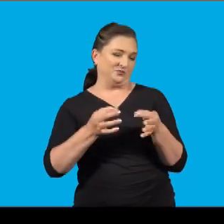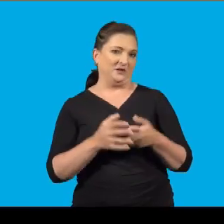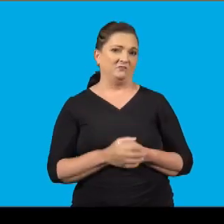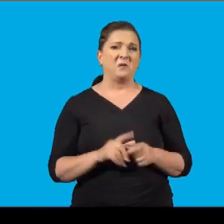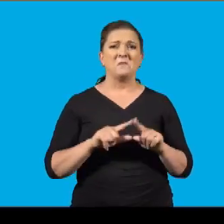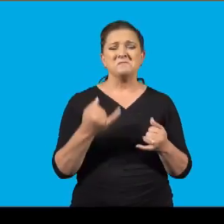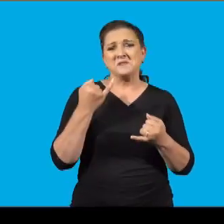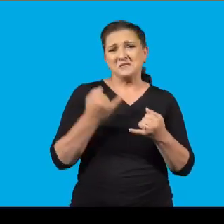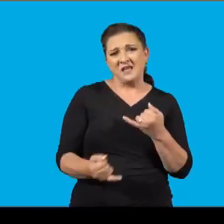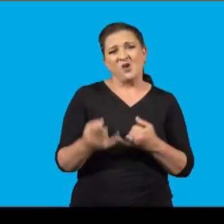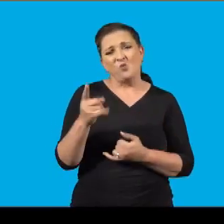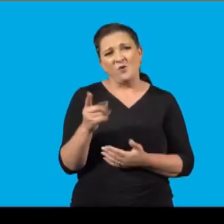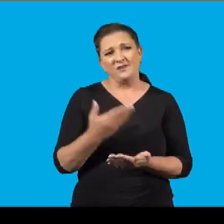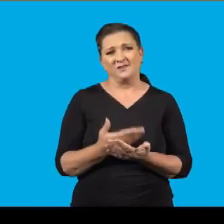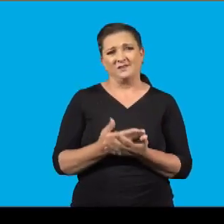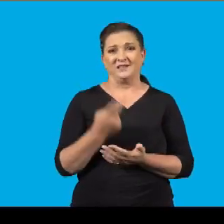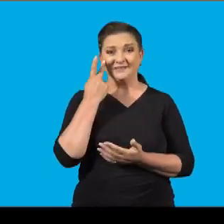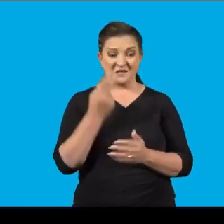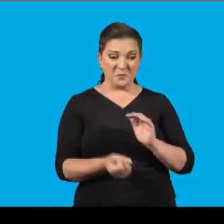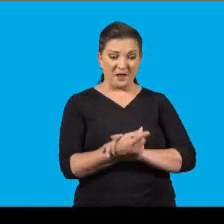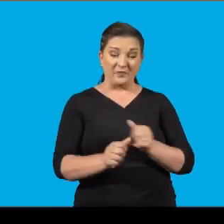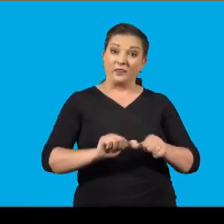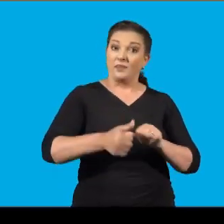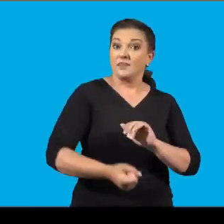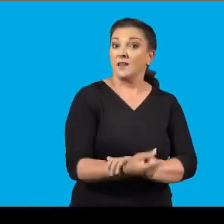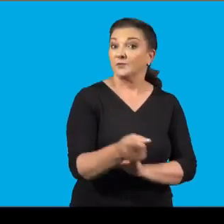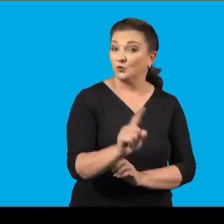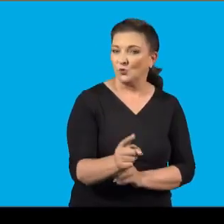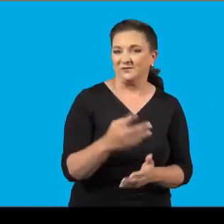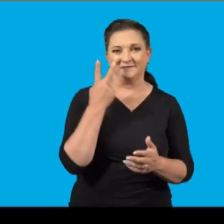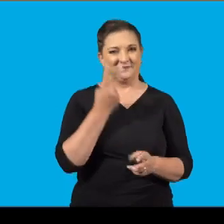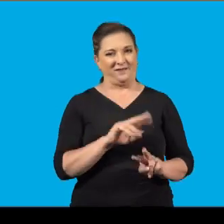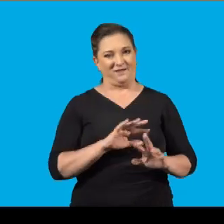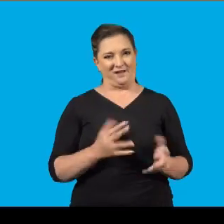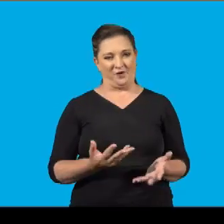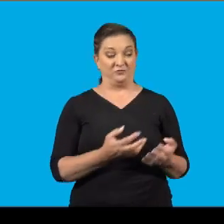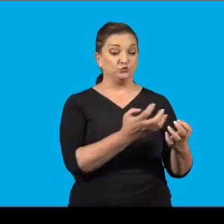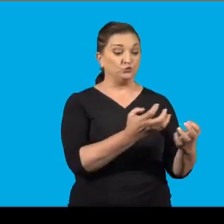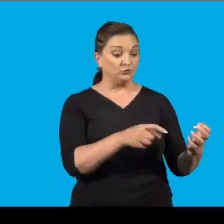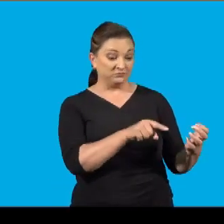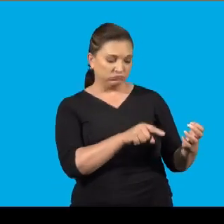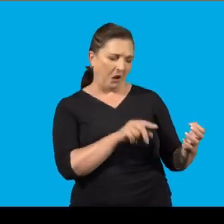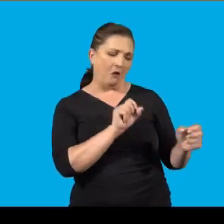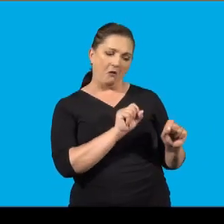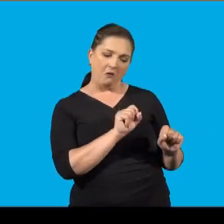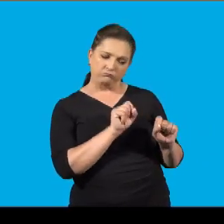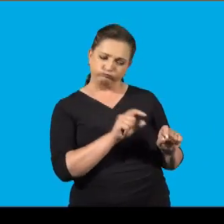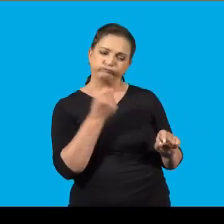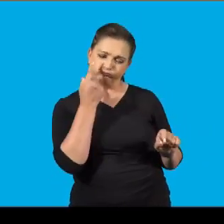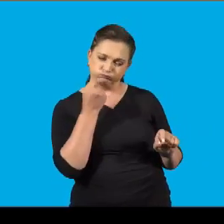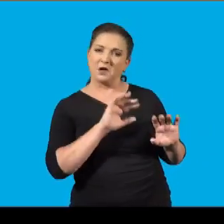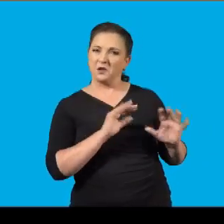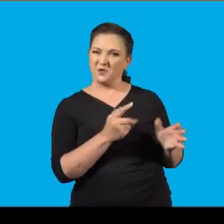errors that people make, like how to see cause and effect in history, how to interpret sources and look for